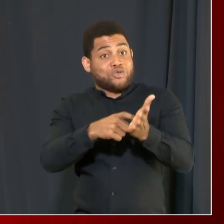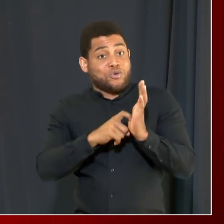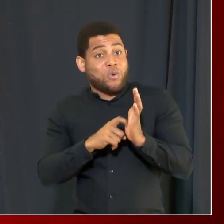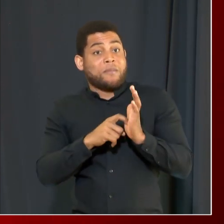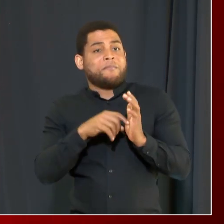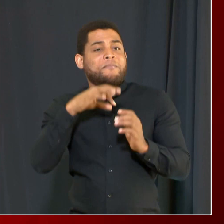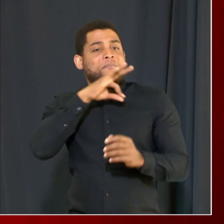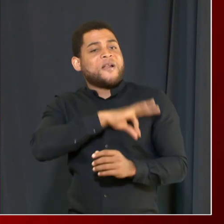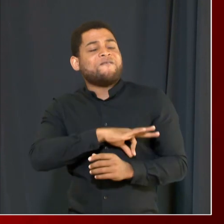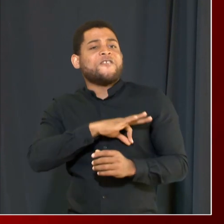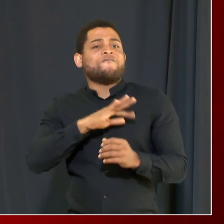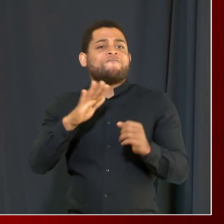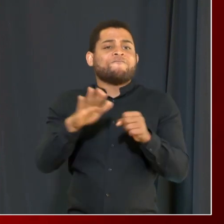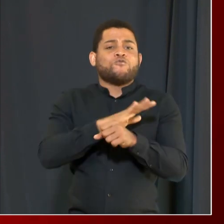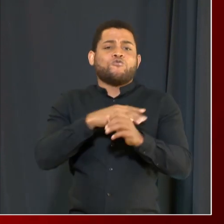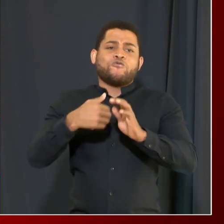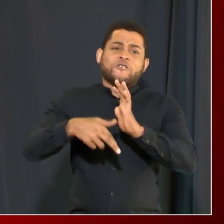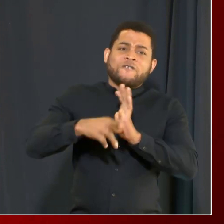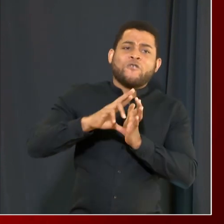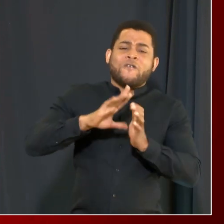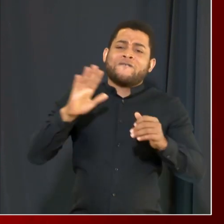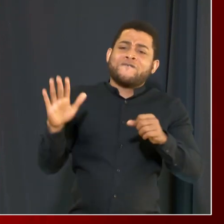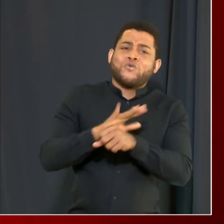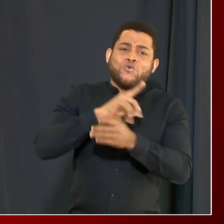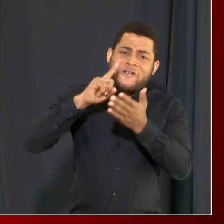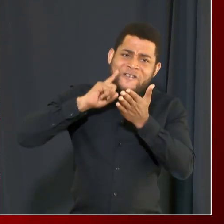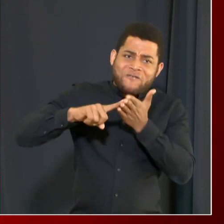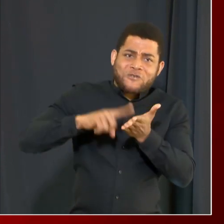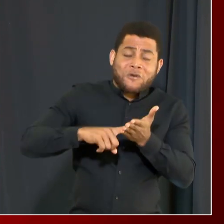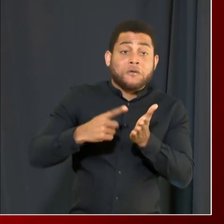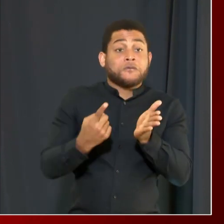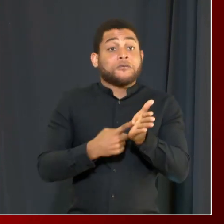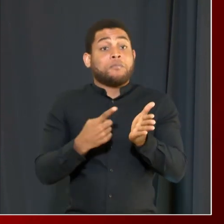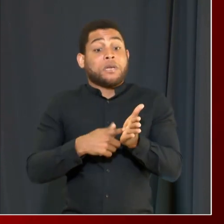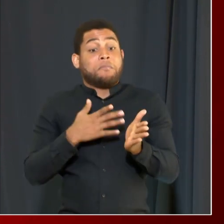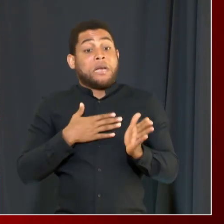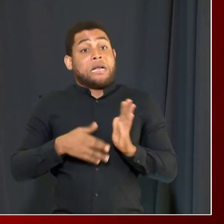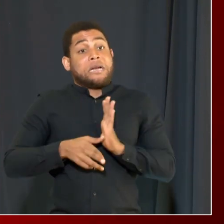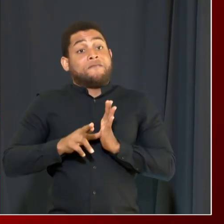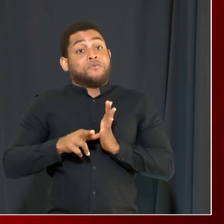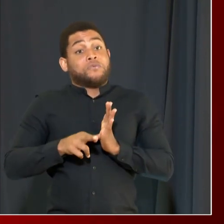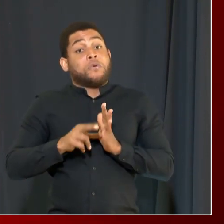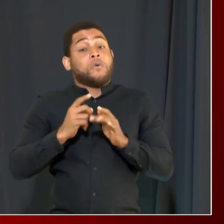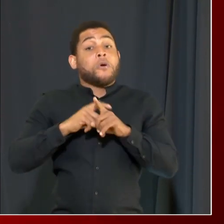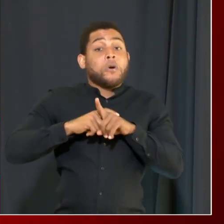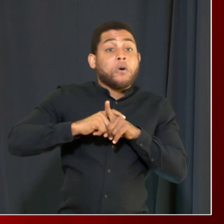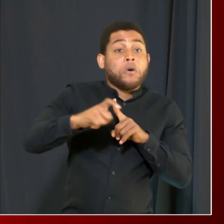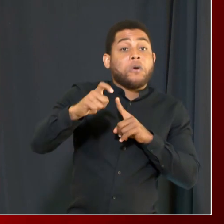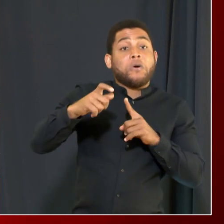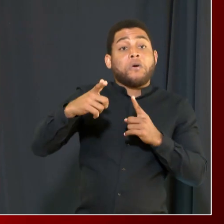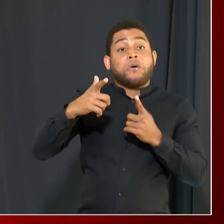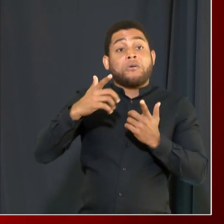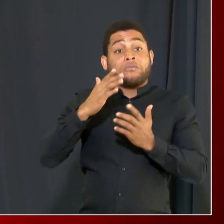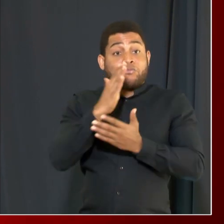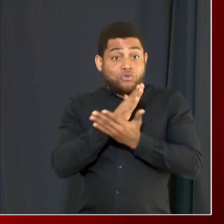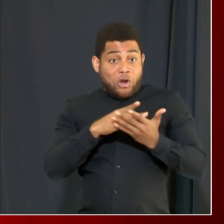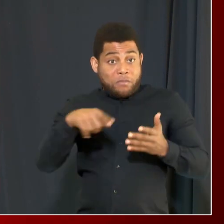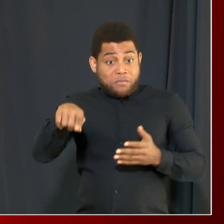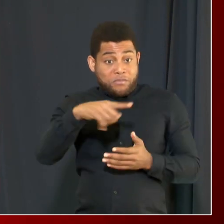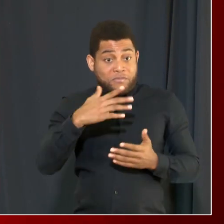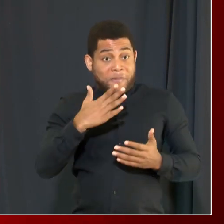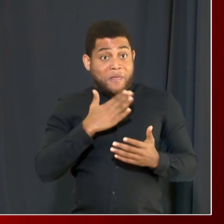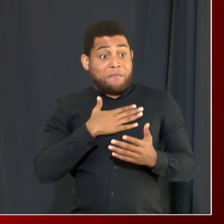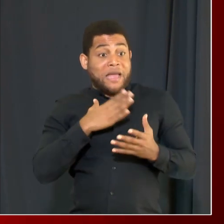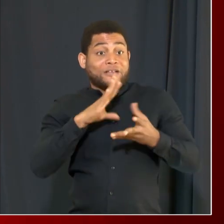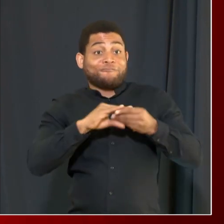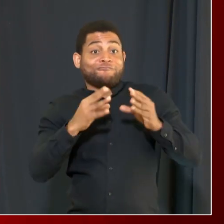review and investigation. Sometimes my review of calls and some of the CAD notes lets me speak with